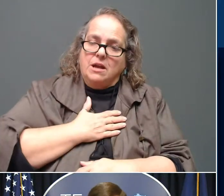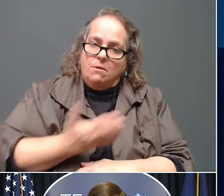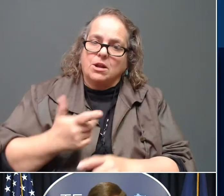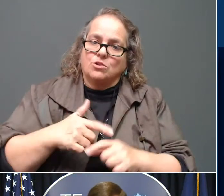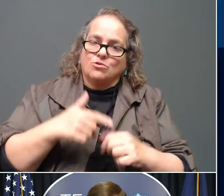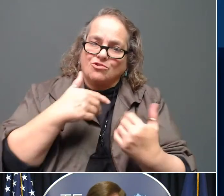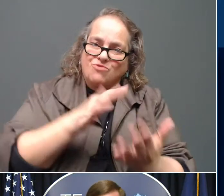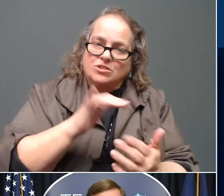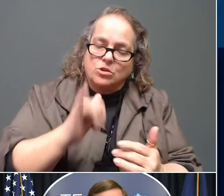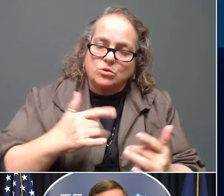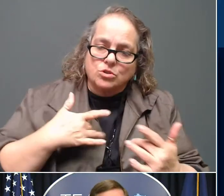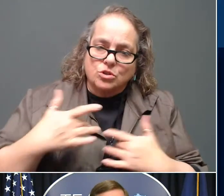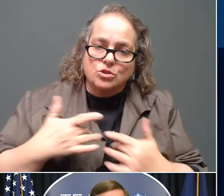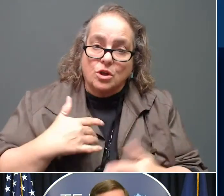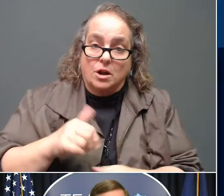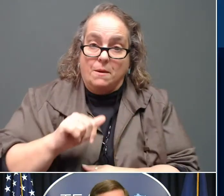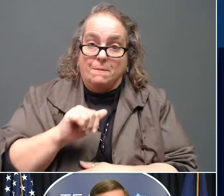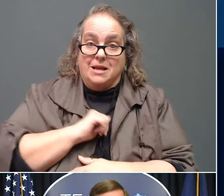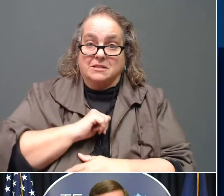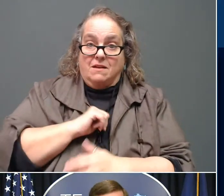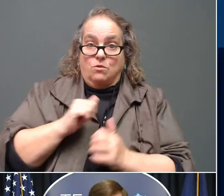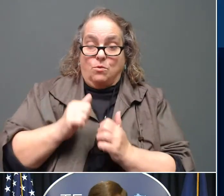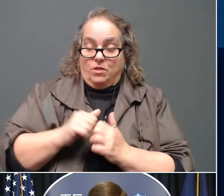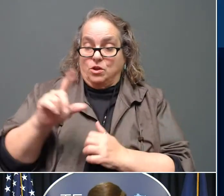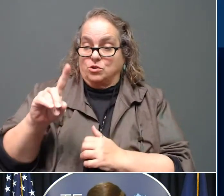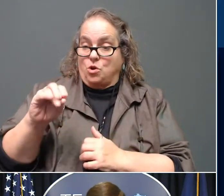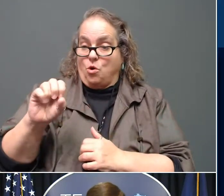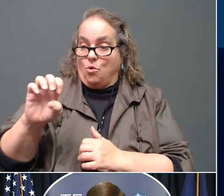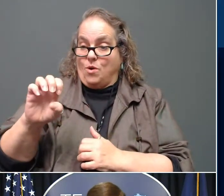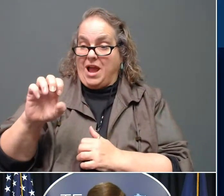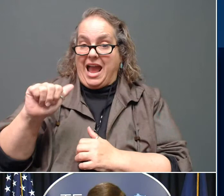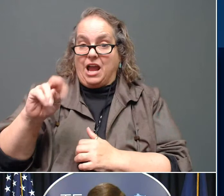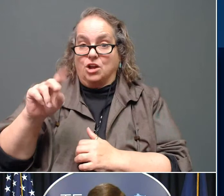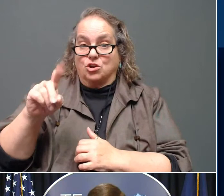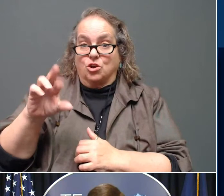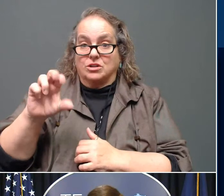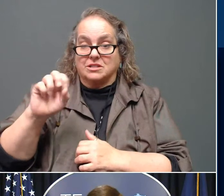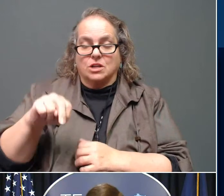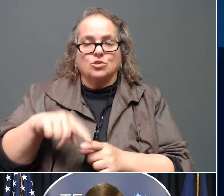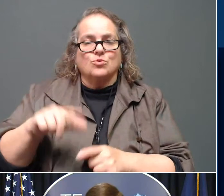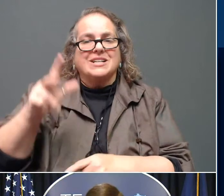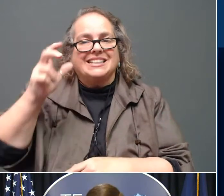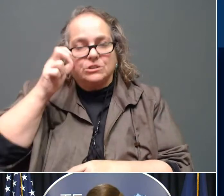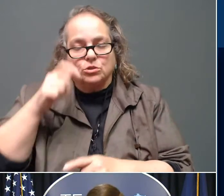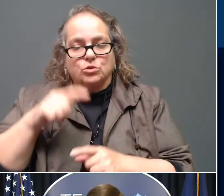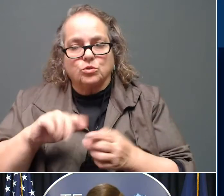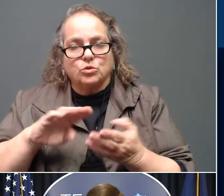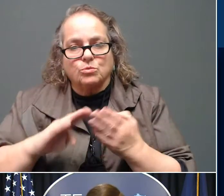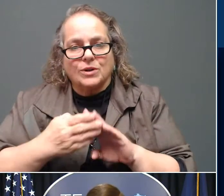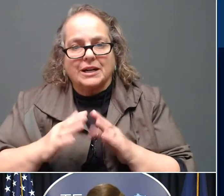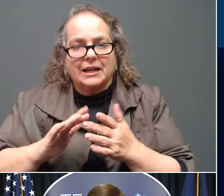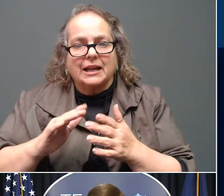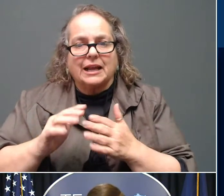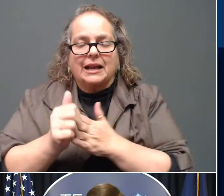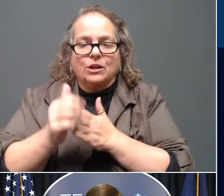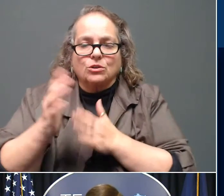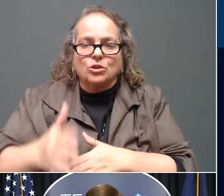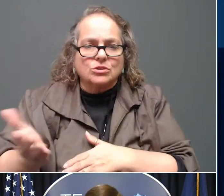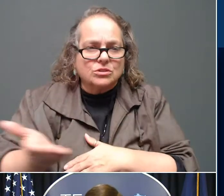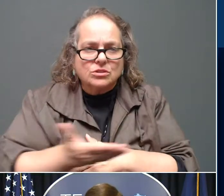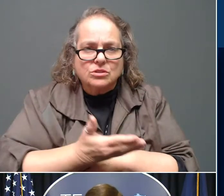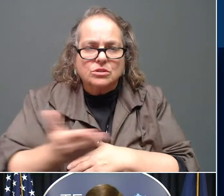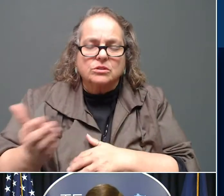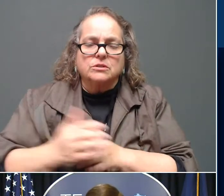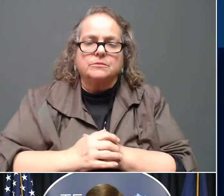Doe Anderson, have been directly involved in efforts to listen to community leaders. As the vaccines rolled out, Doe Anderson's been helping